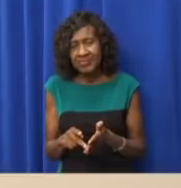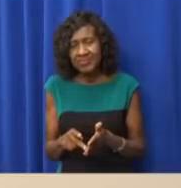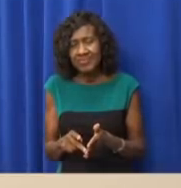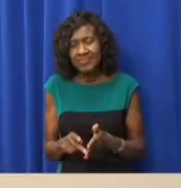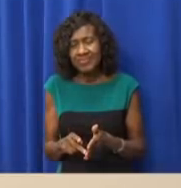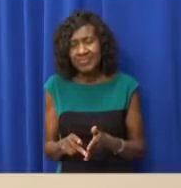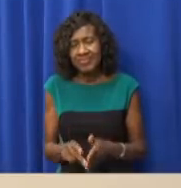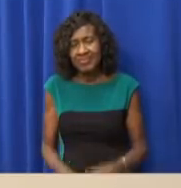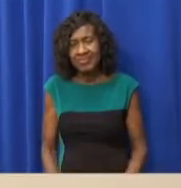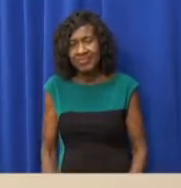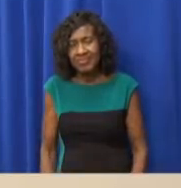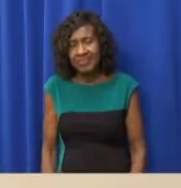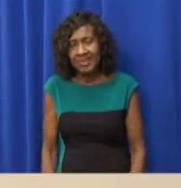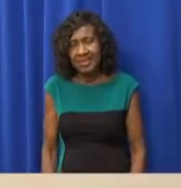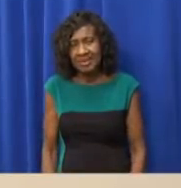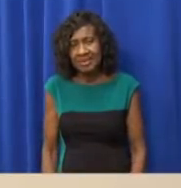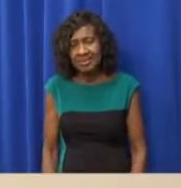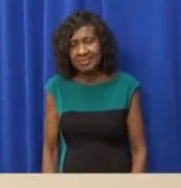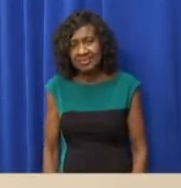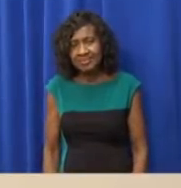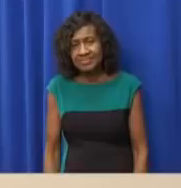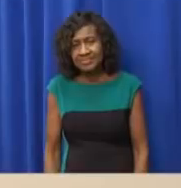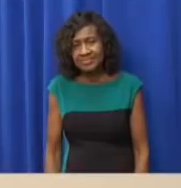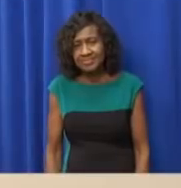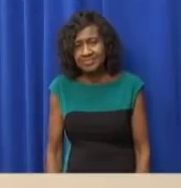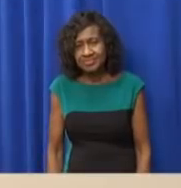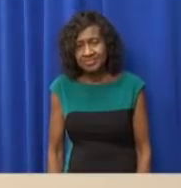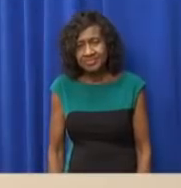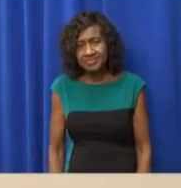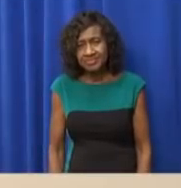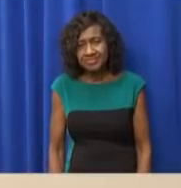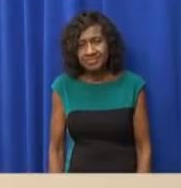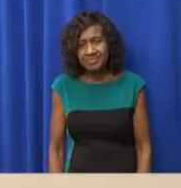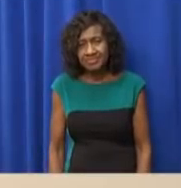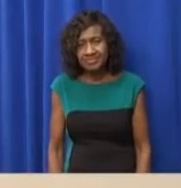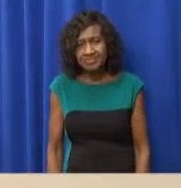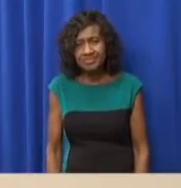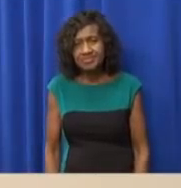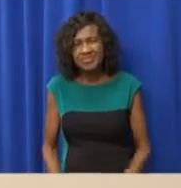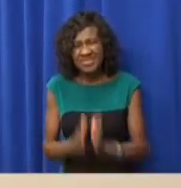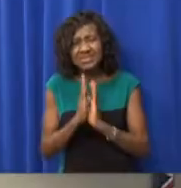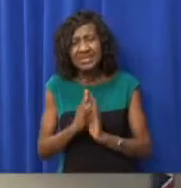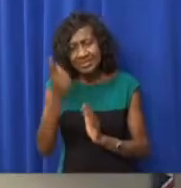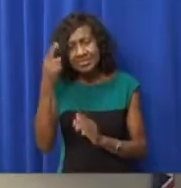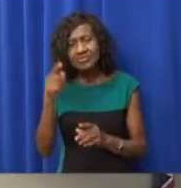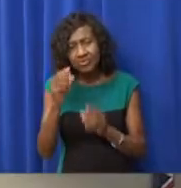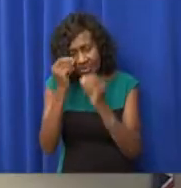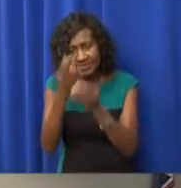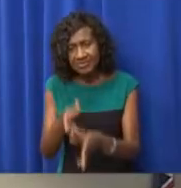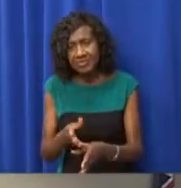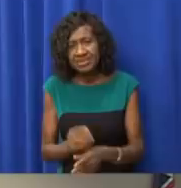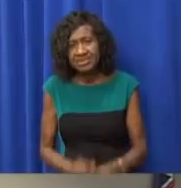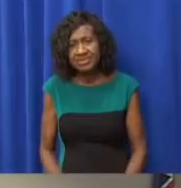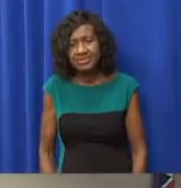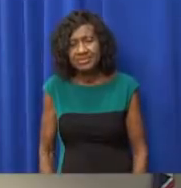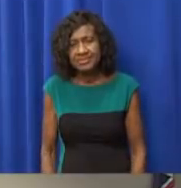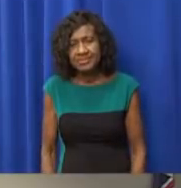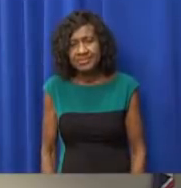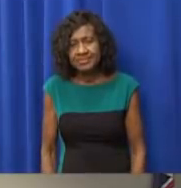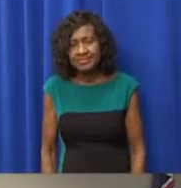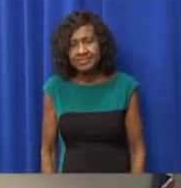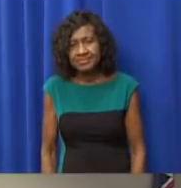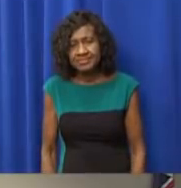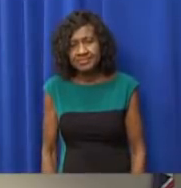information so I can let the public know that before the press conference closes. Okay. Another question.